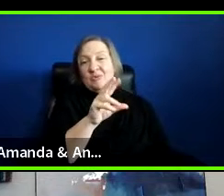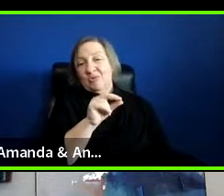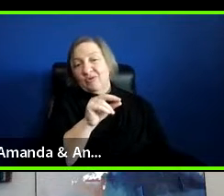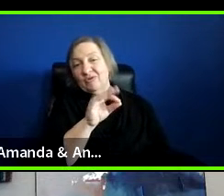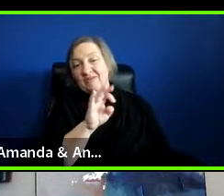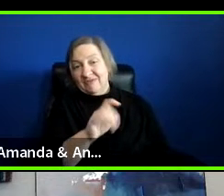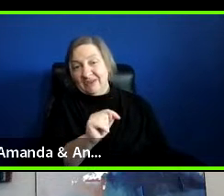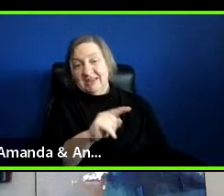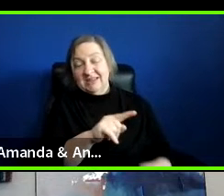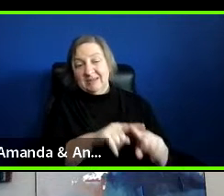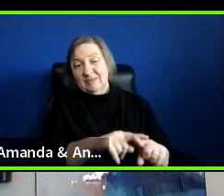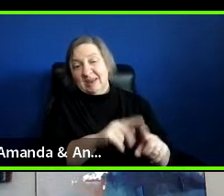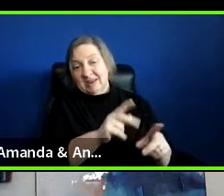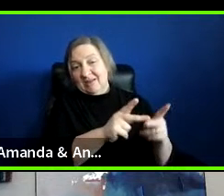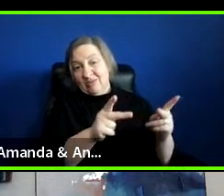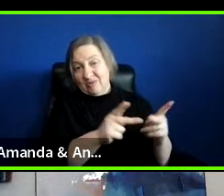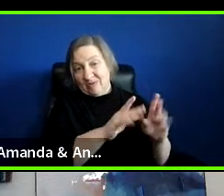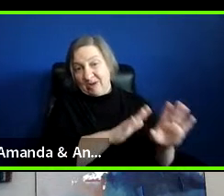depending on the location.